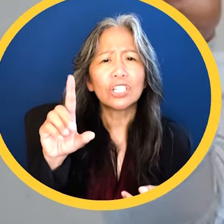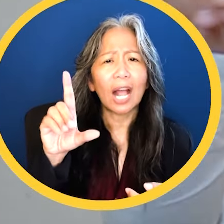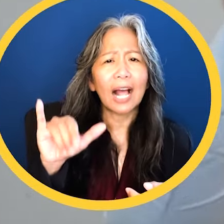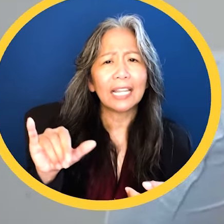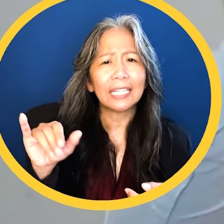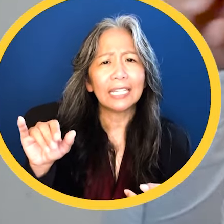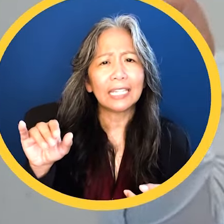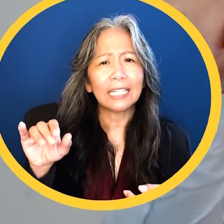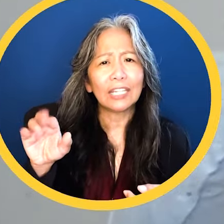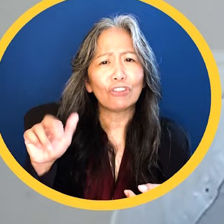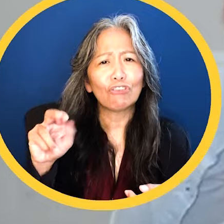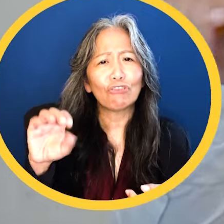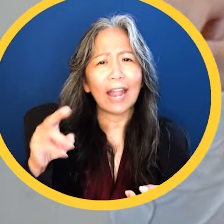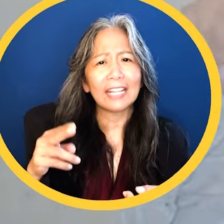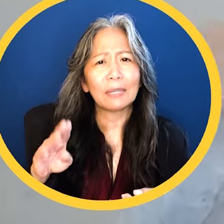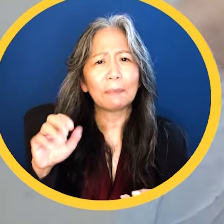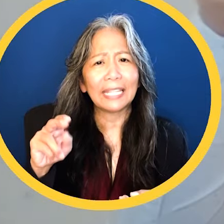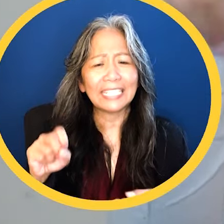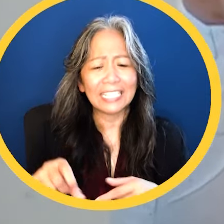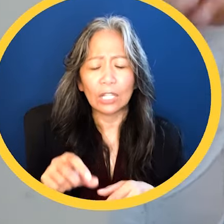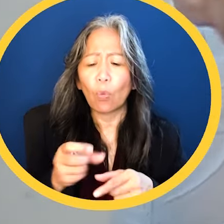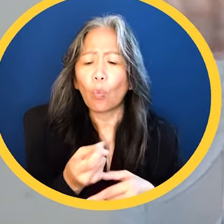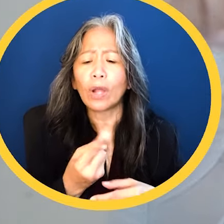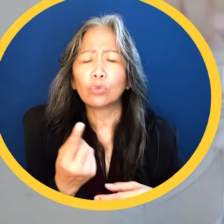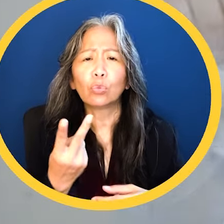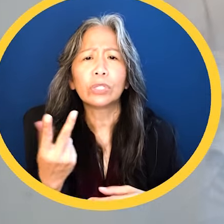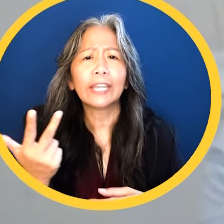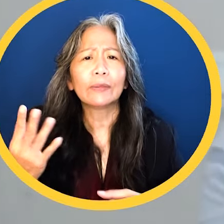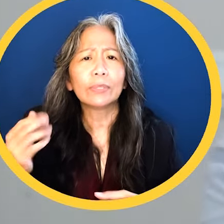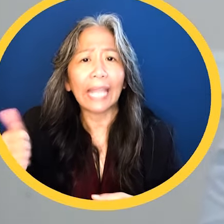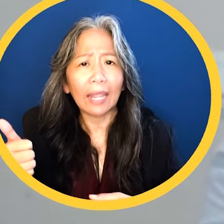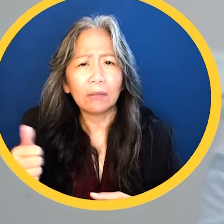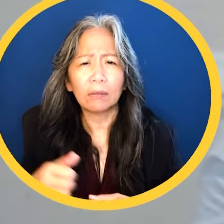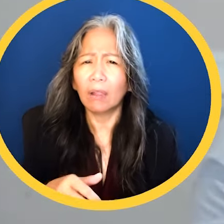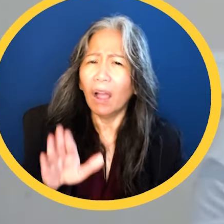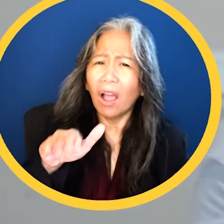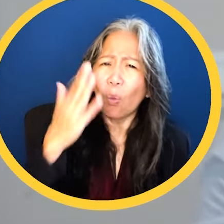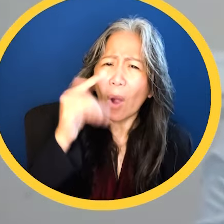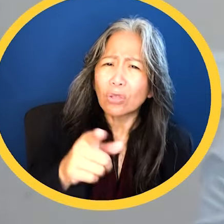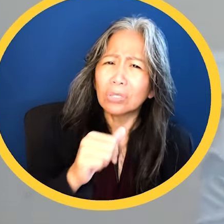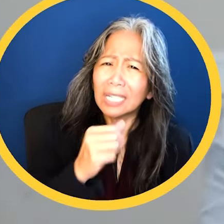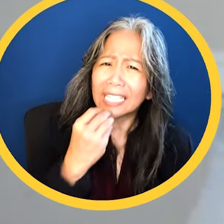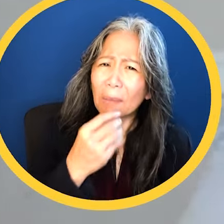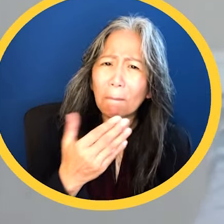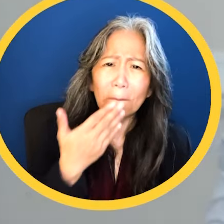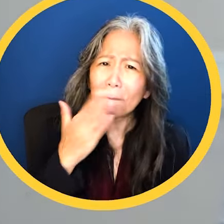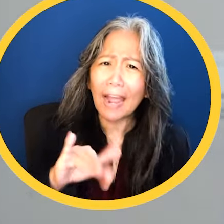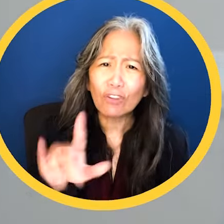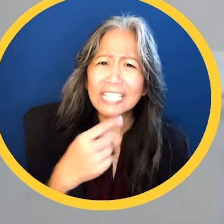counting these Jolly Rancher pieces. 1, 2, 3, 10. And I said, Mom, you